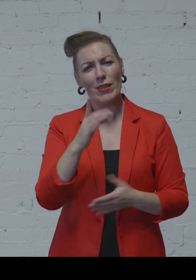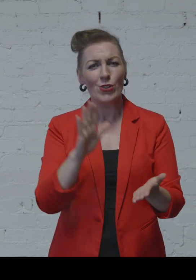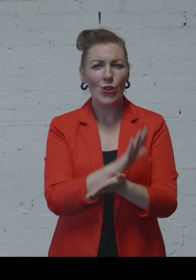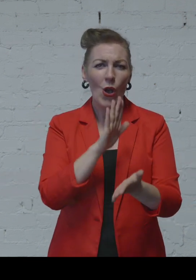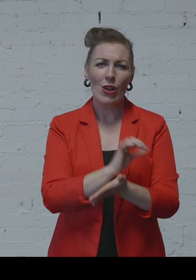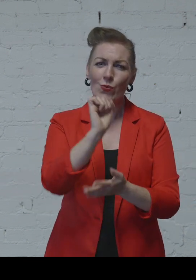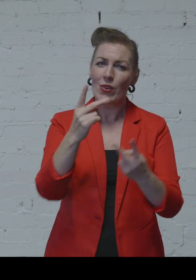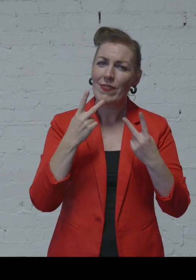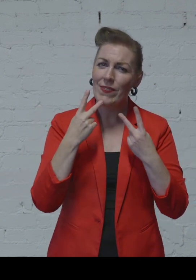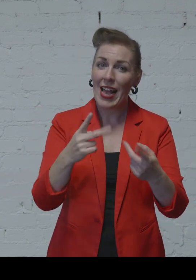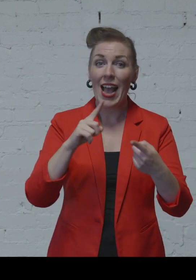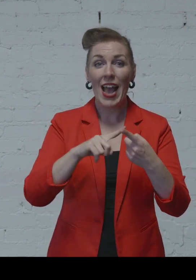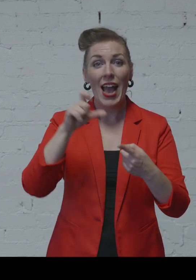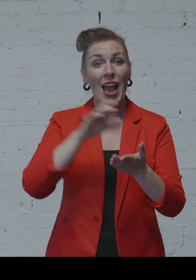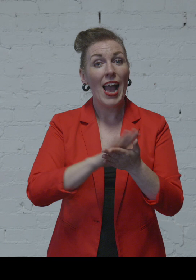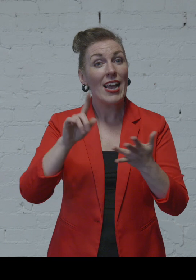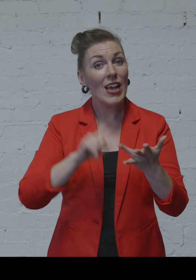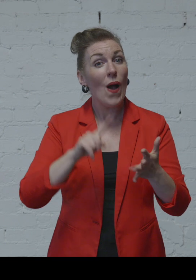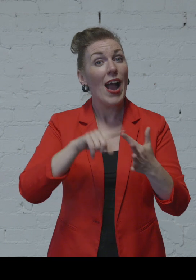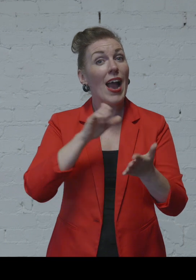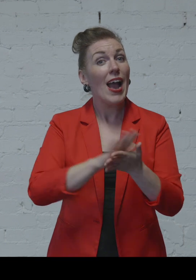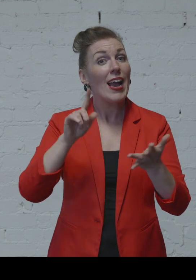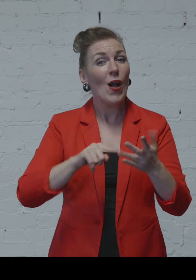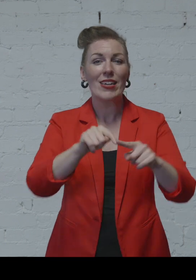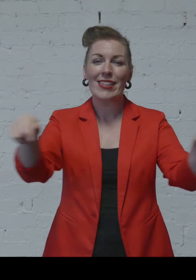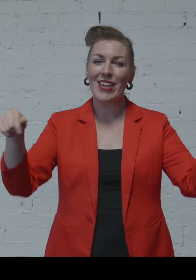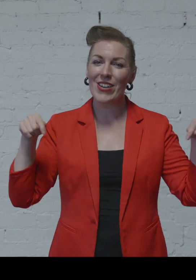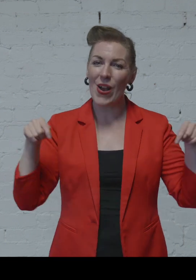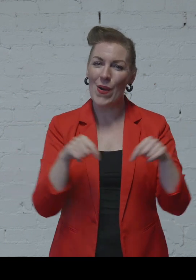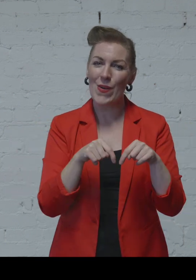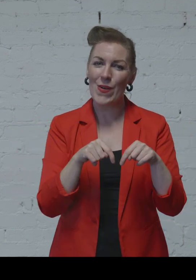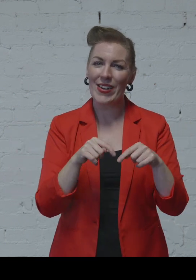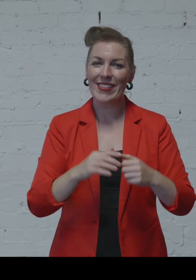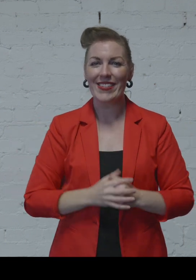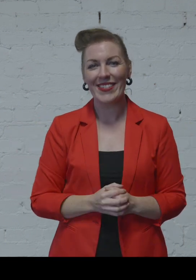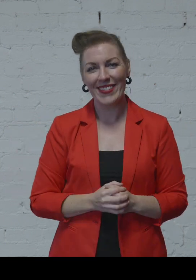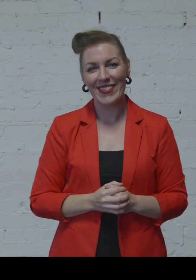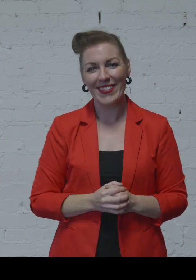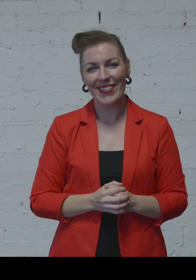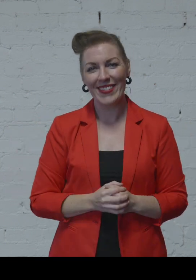Thank you for watching this video, and we hope you enjoy your visit to the Echo Echo Studios.